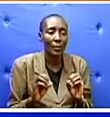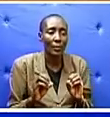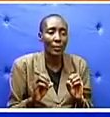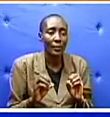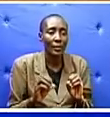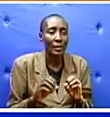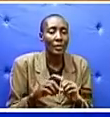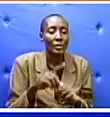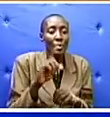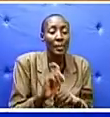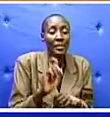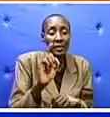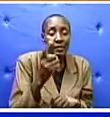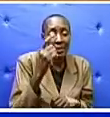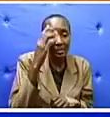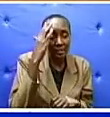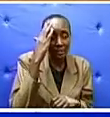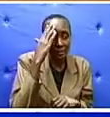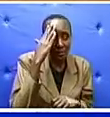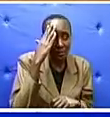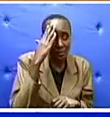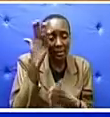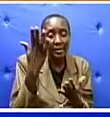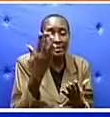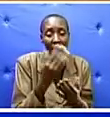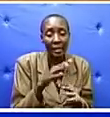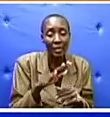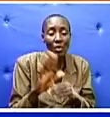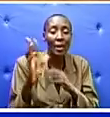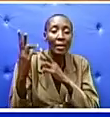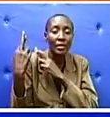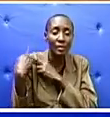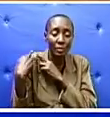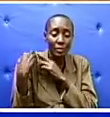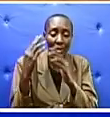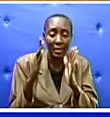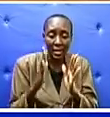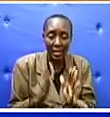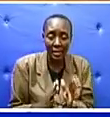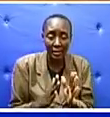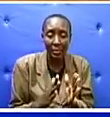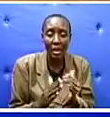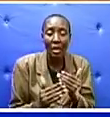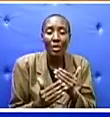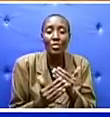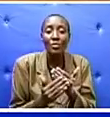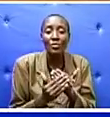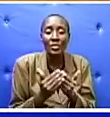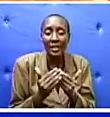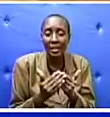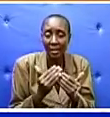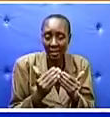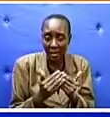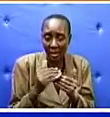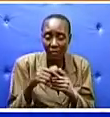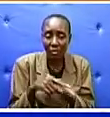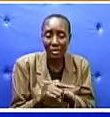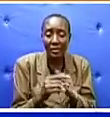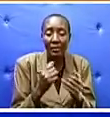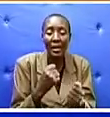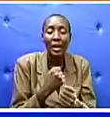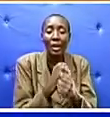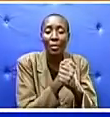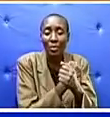need to first know, like, it's your responsibility as a person to take care of your sexuality, to make sure you're protecting the other